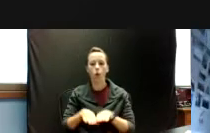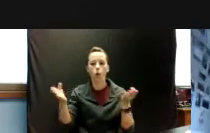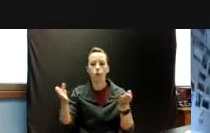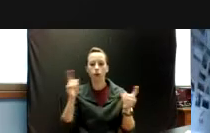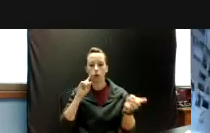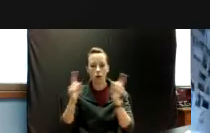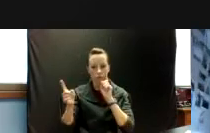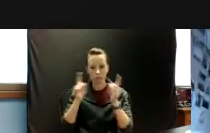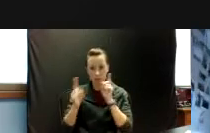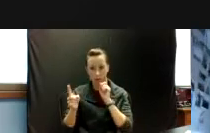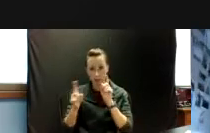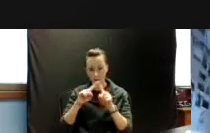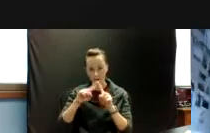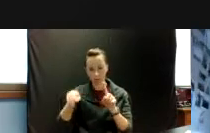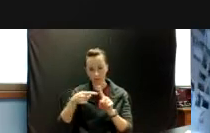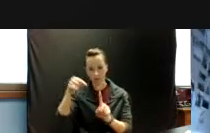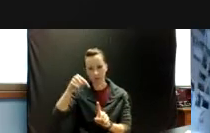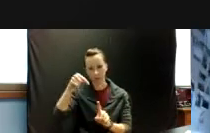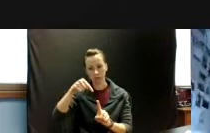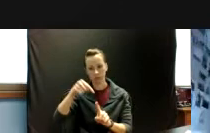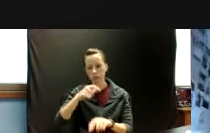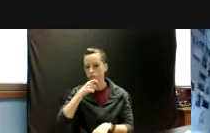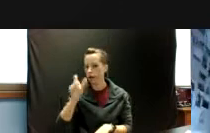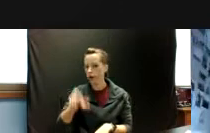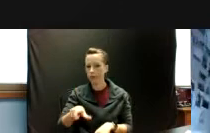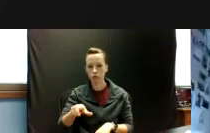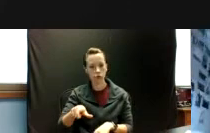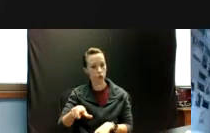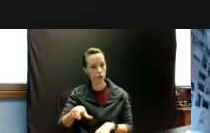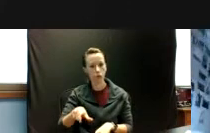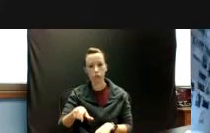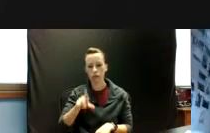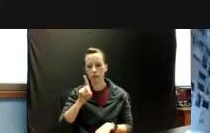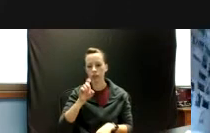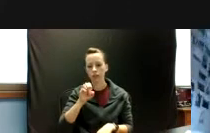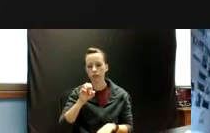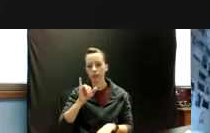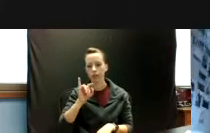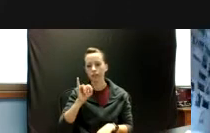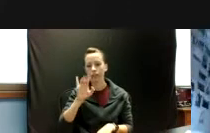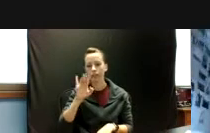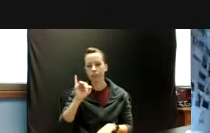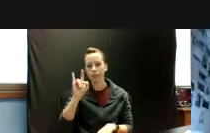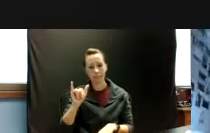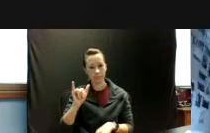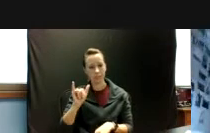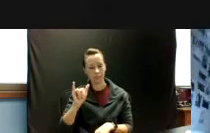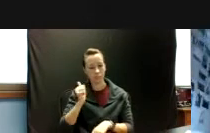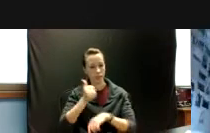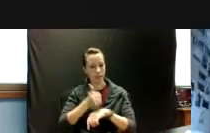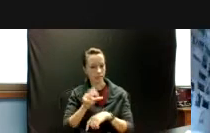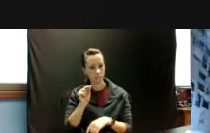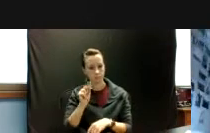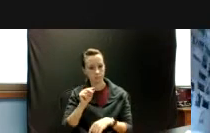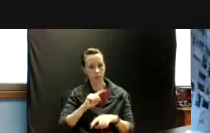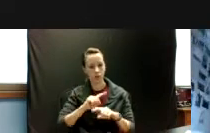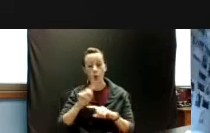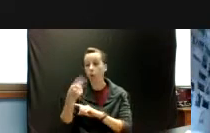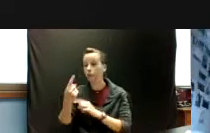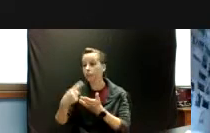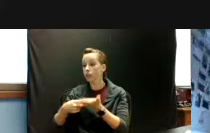this, right? And these don't always have to be deficit-based, so it doesn't have to be, you know, only talking about